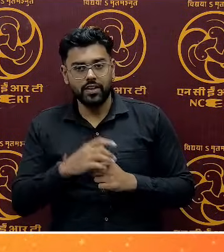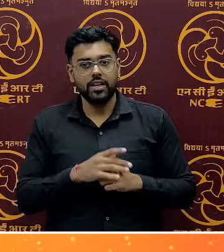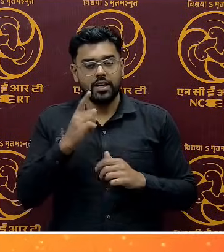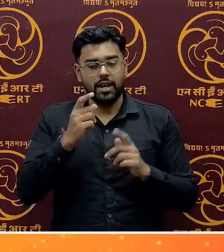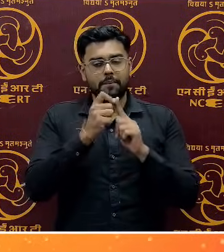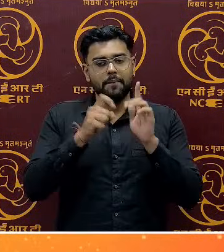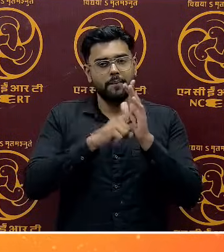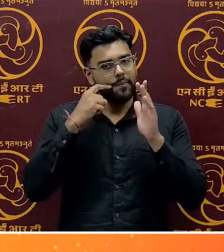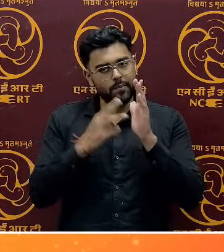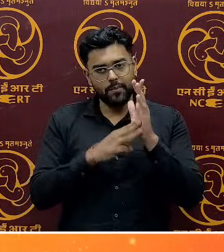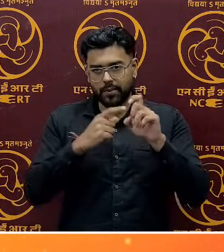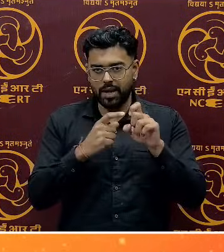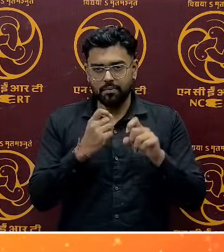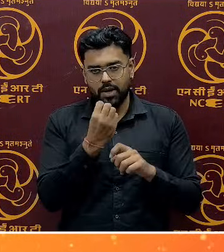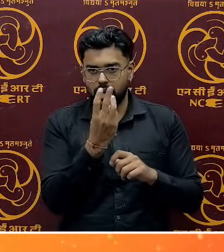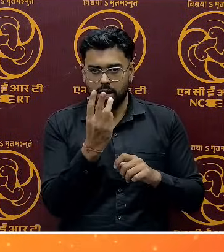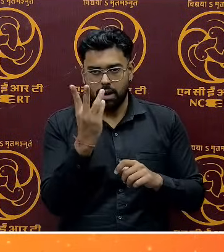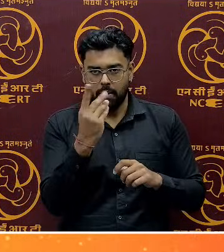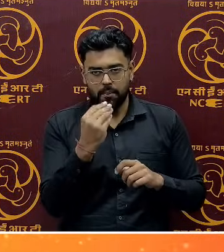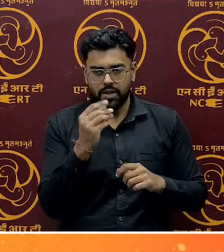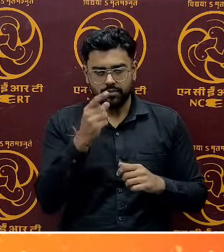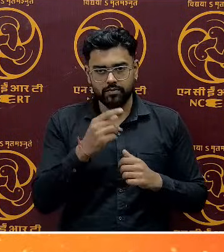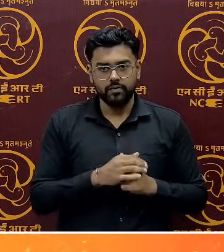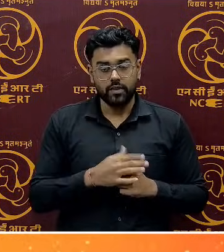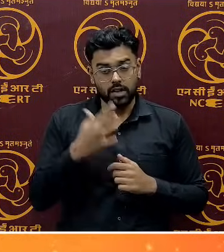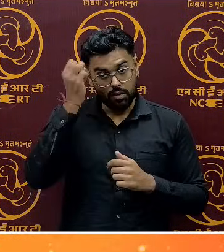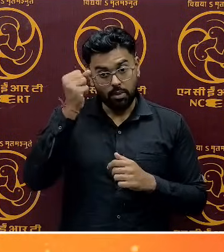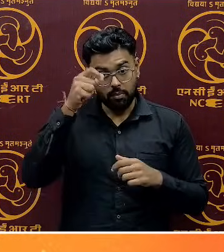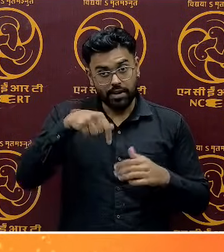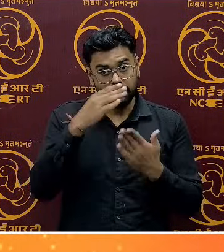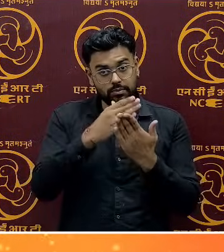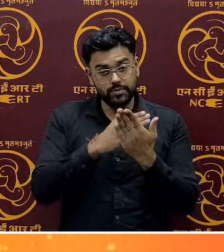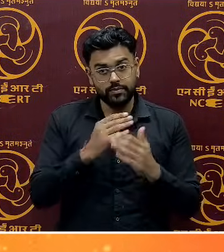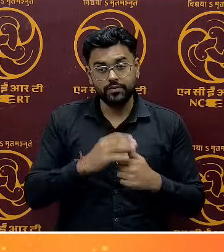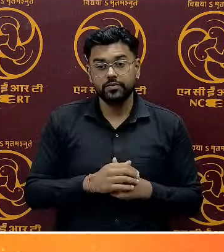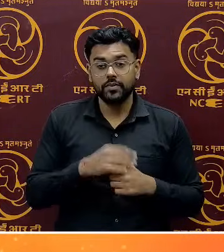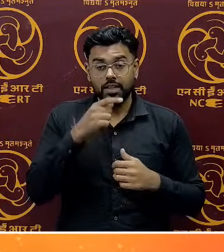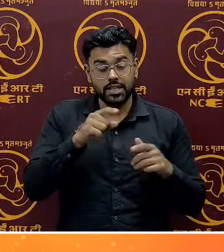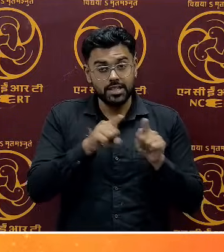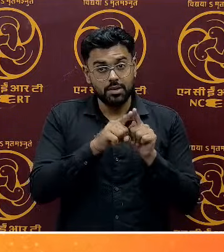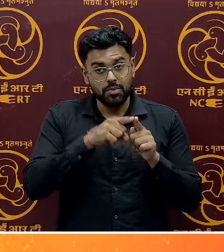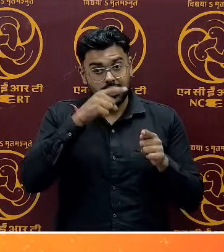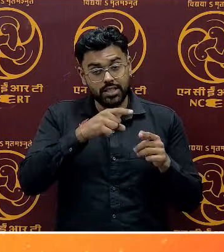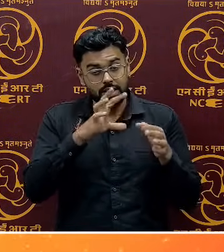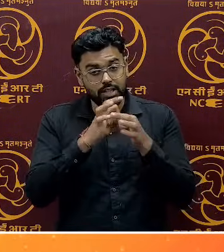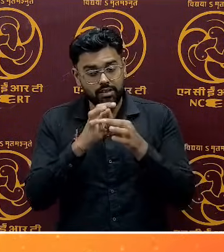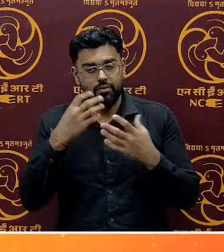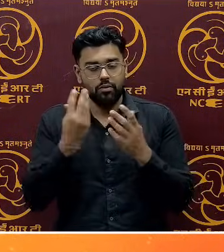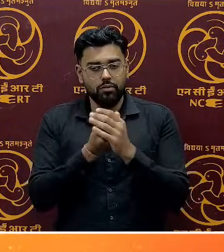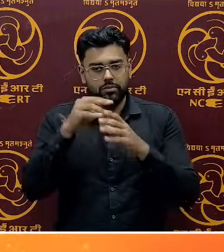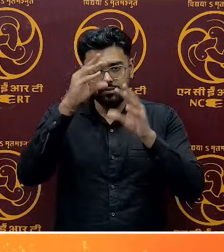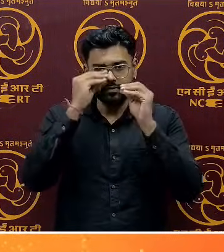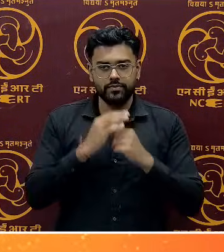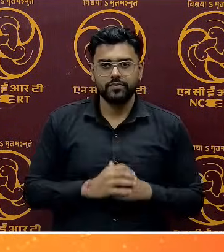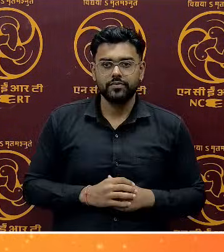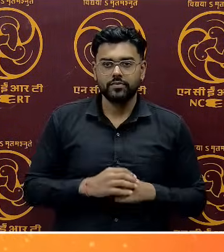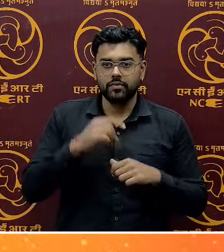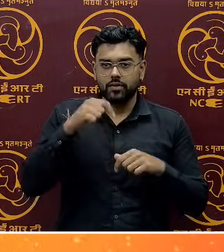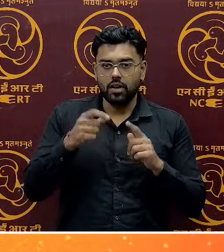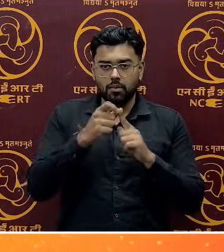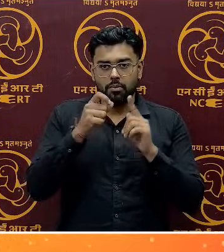numbers. Okay. This we have to keep in mind for today's session. We will be listing out these prime numbers. Now come to